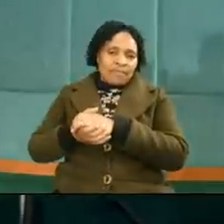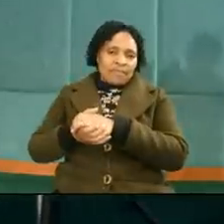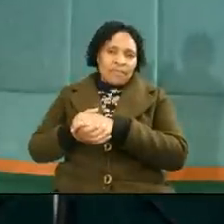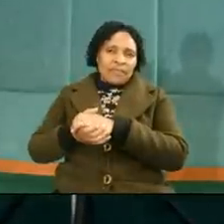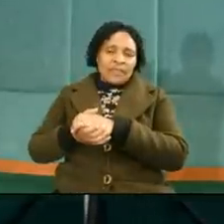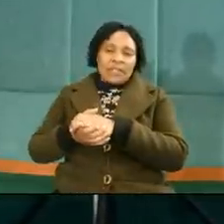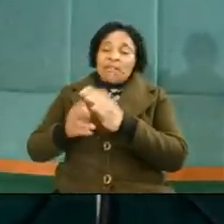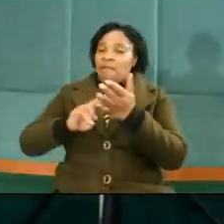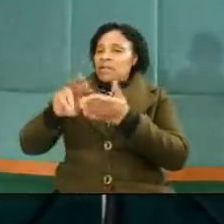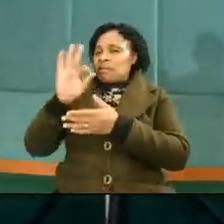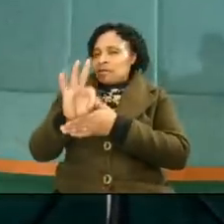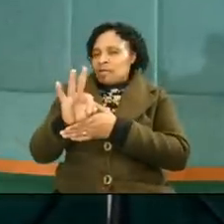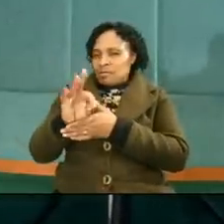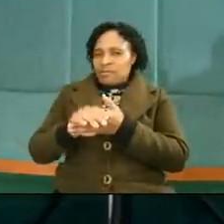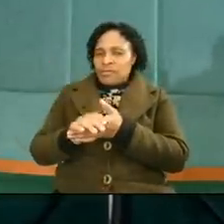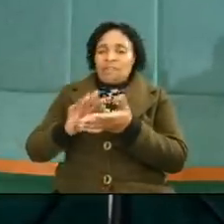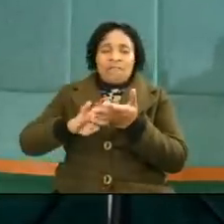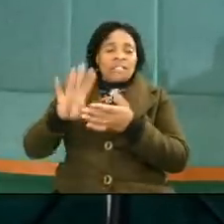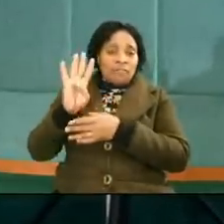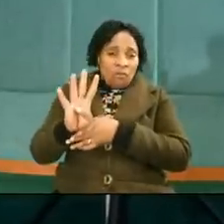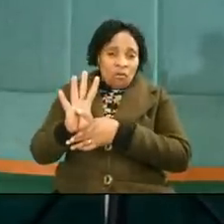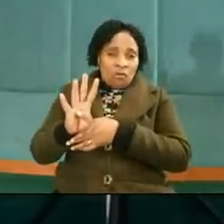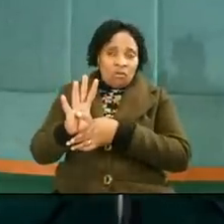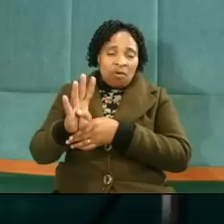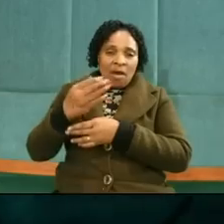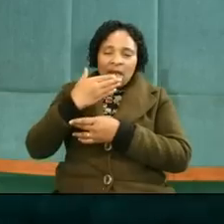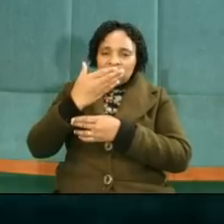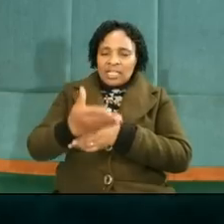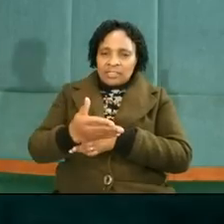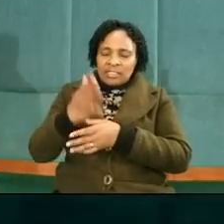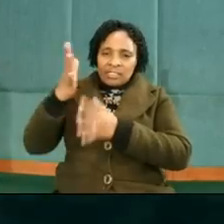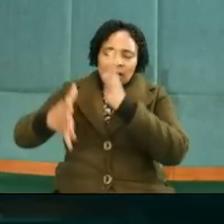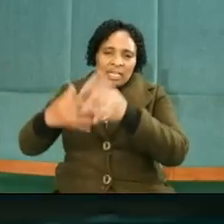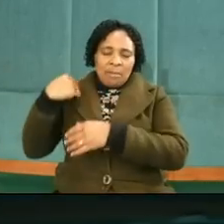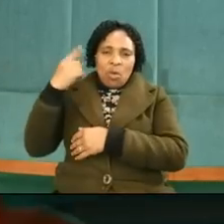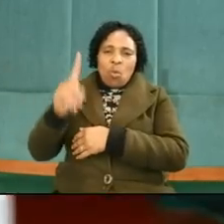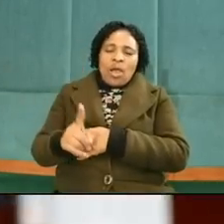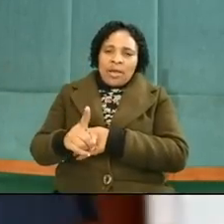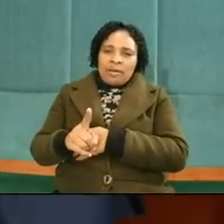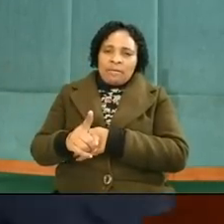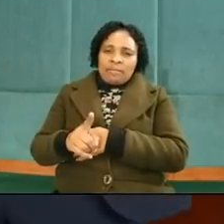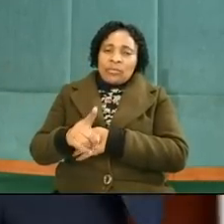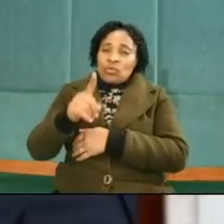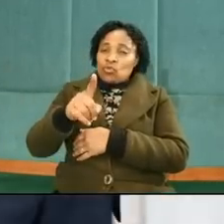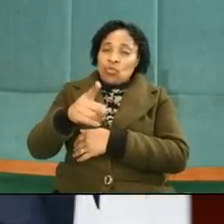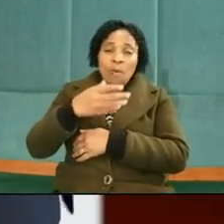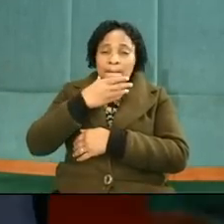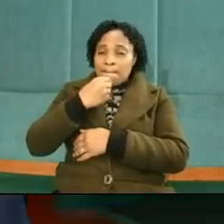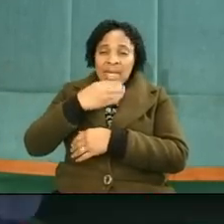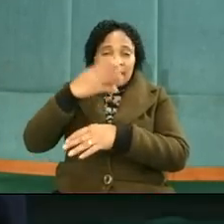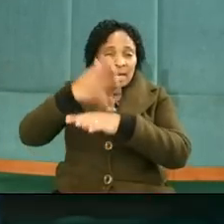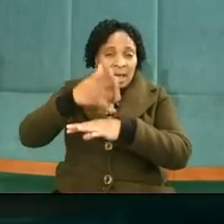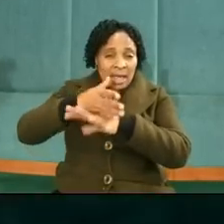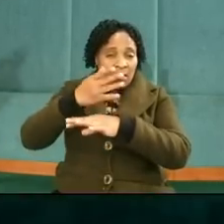That was in verse 3. In verse 4, he answered them. Sign number 1, take heed that no man deceive you,